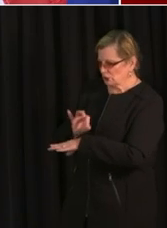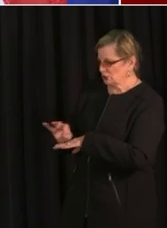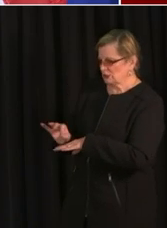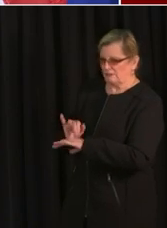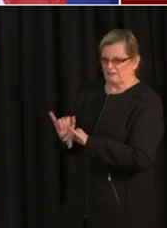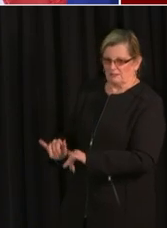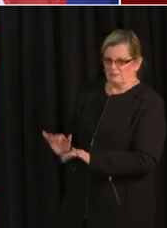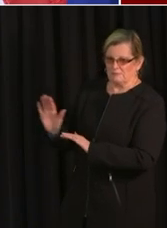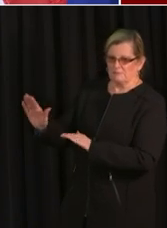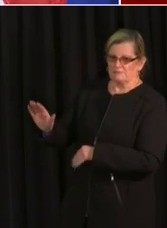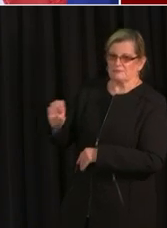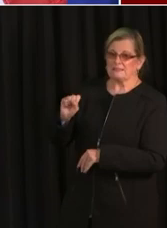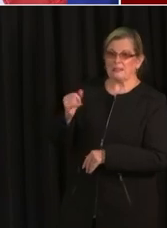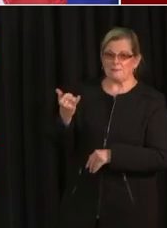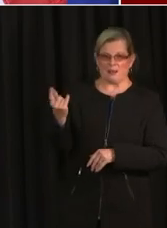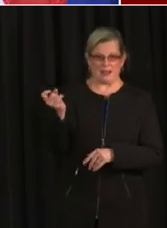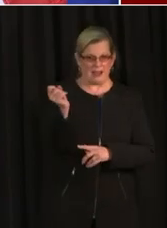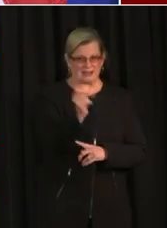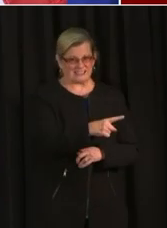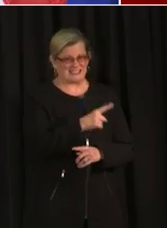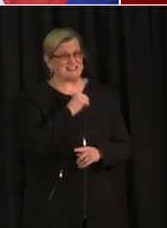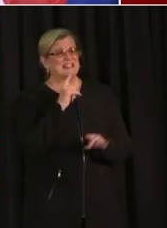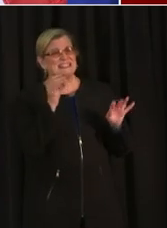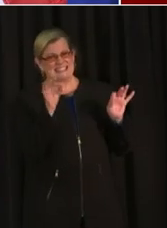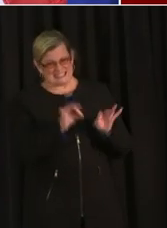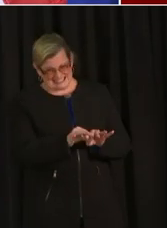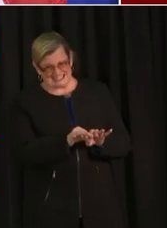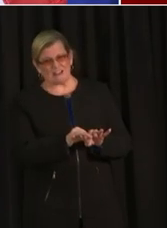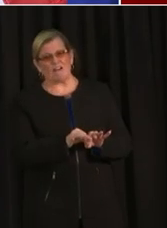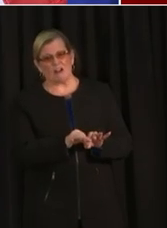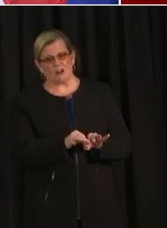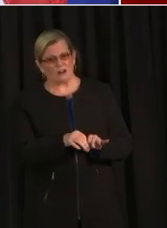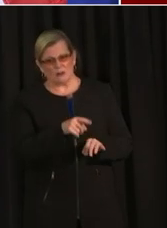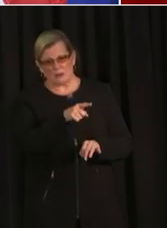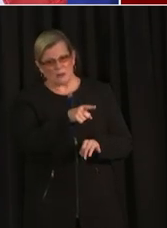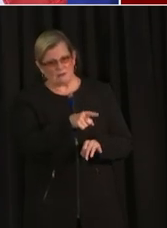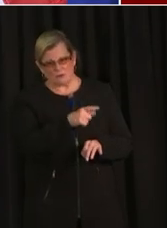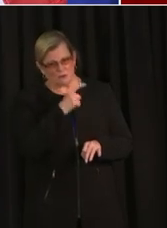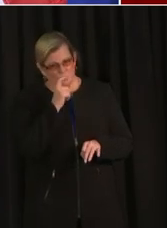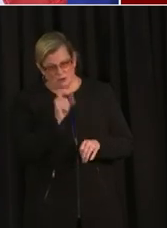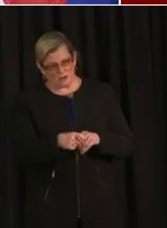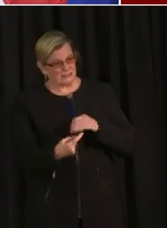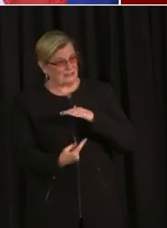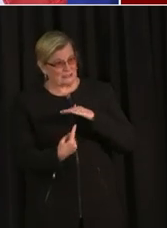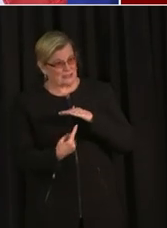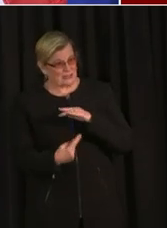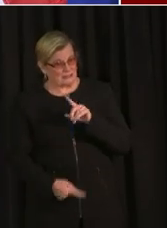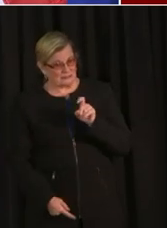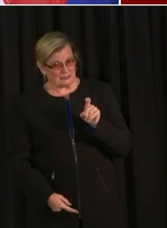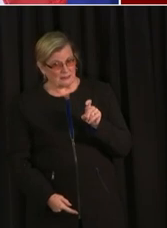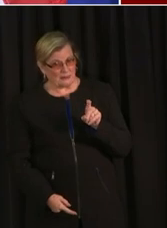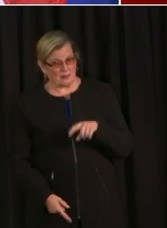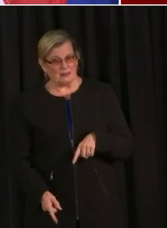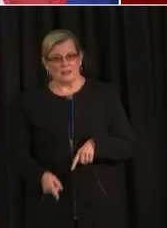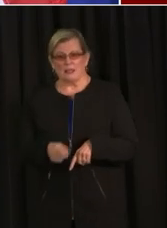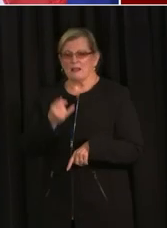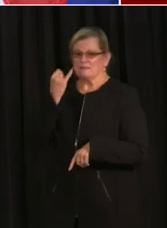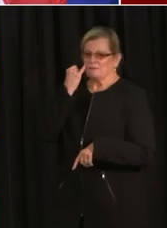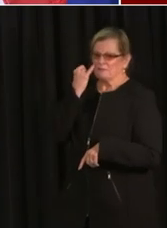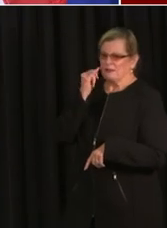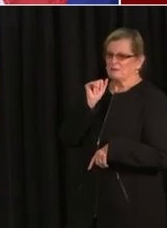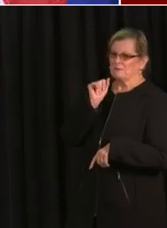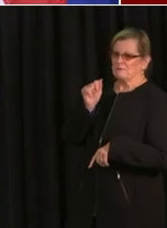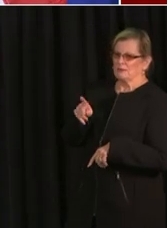So I guess my question is, so if it's essential, you come back, you don't have to quarantine? If you go back to the slide